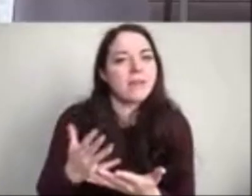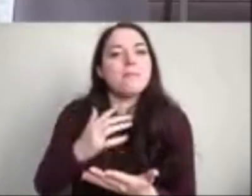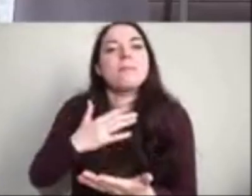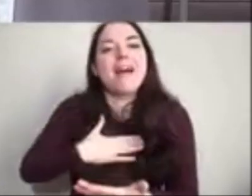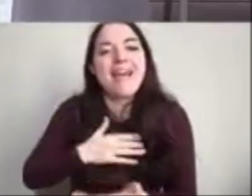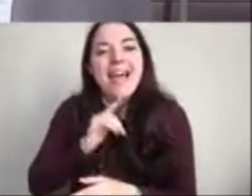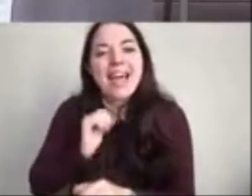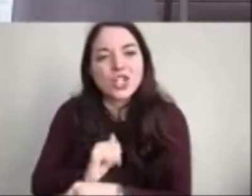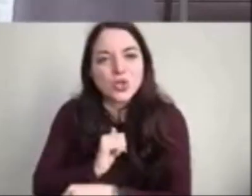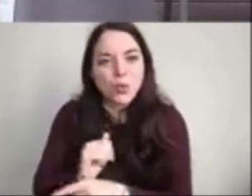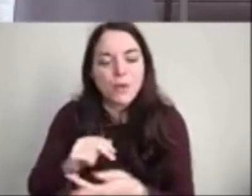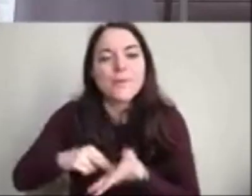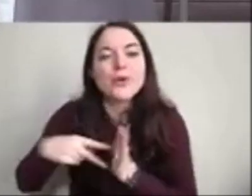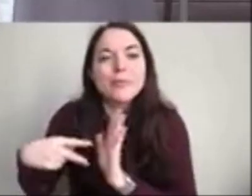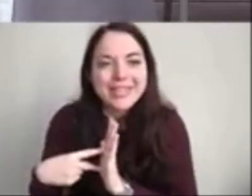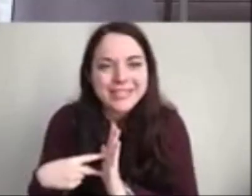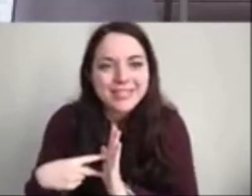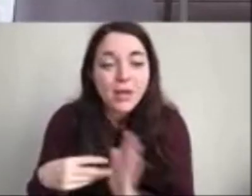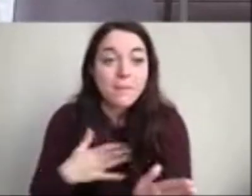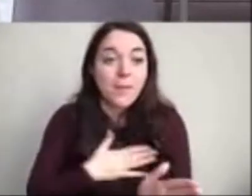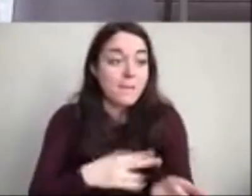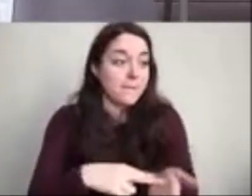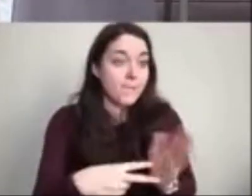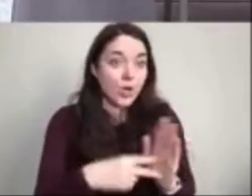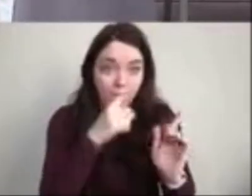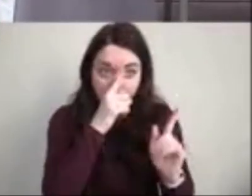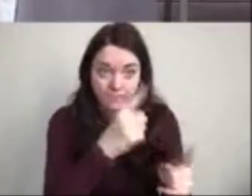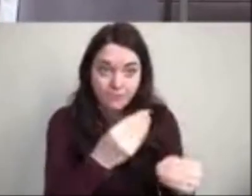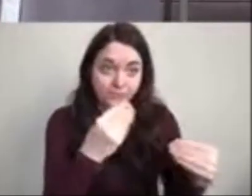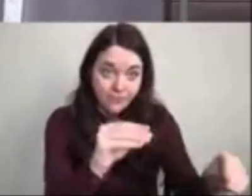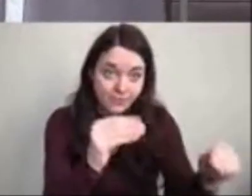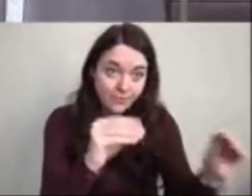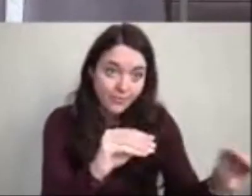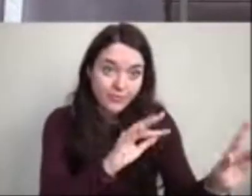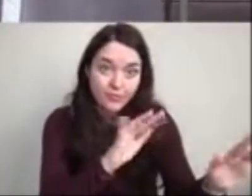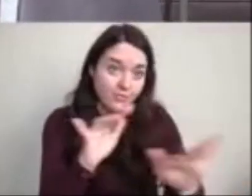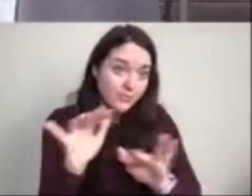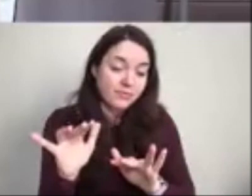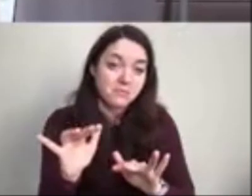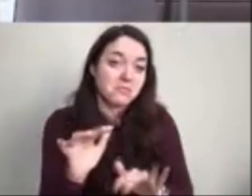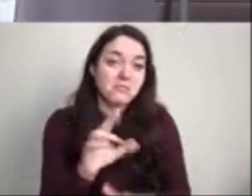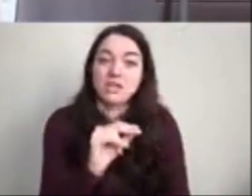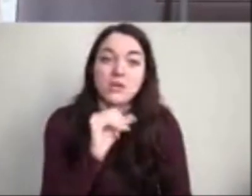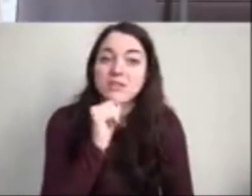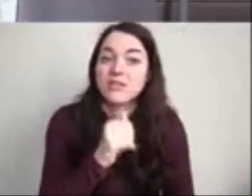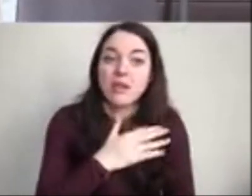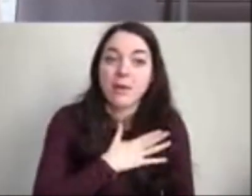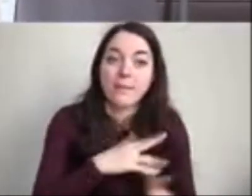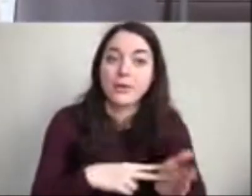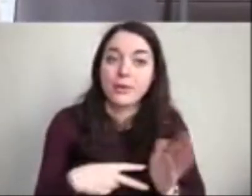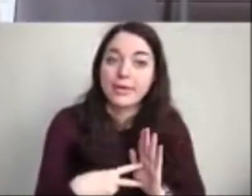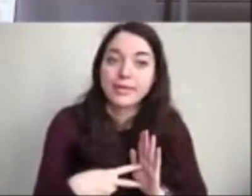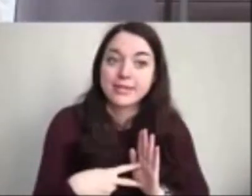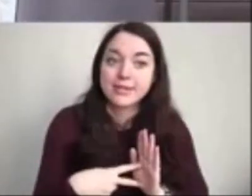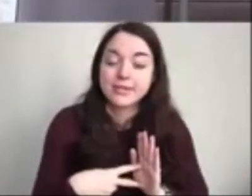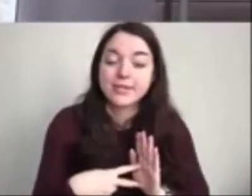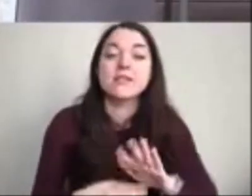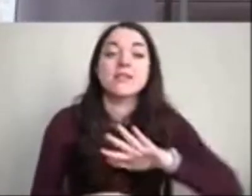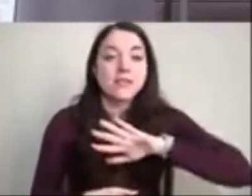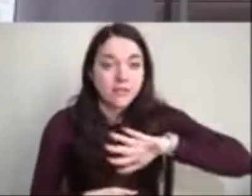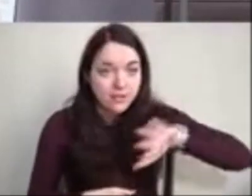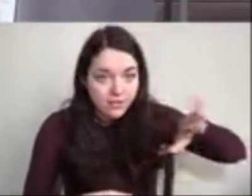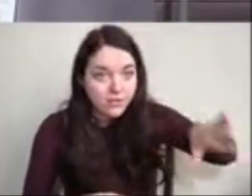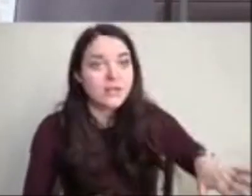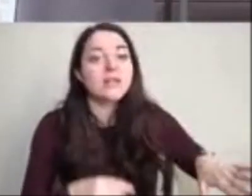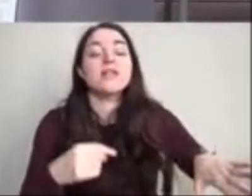not selling the hospitality industry. My purpose was being here in this space